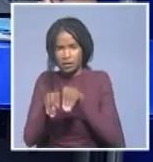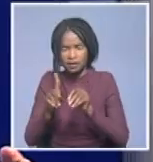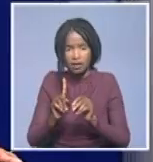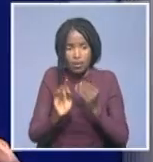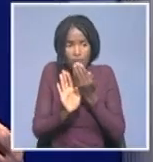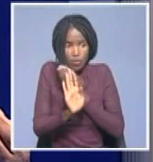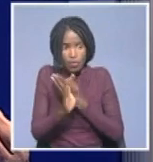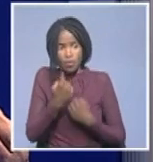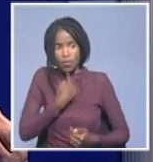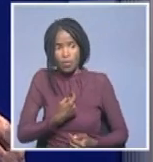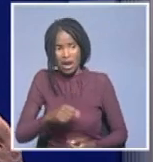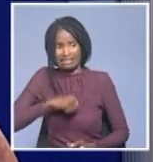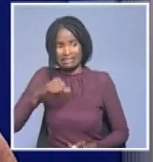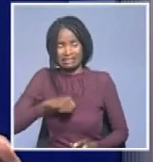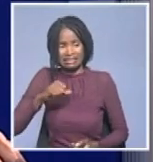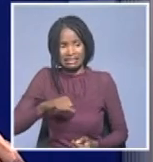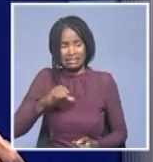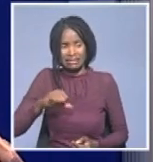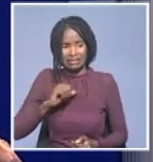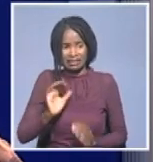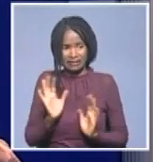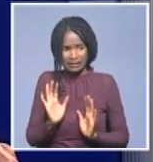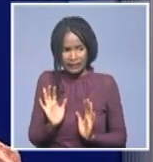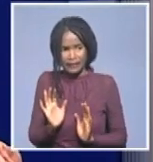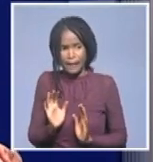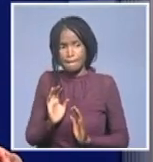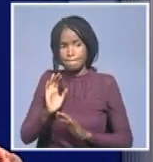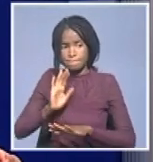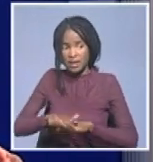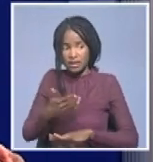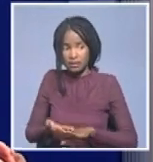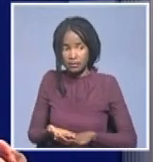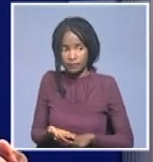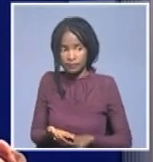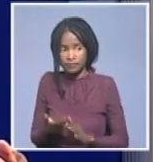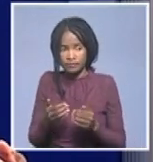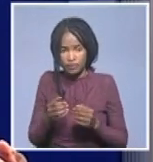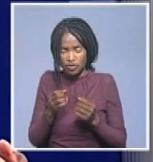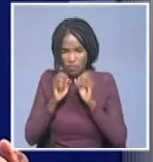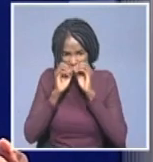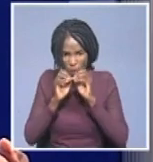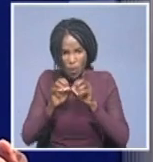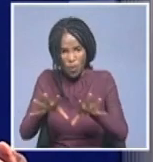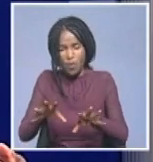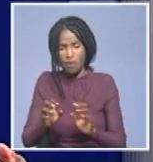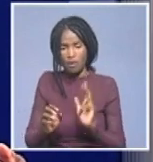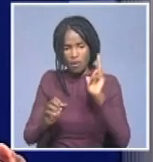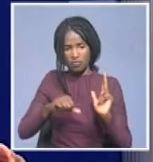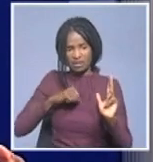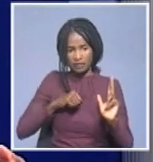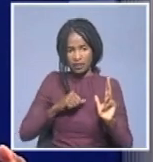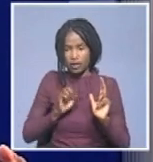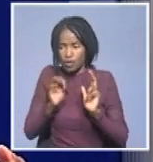do. As I mentioned, that it can spread from a person to a